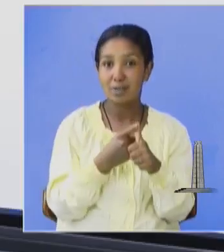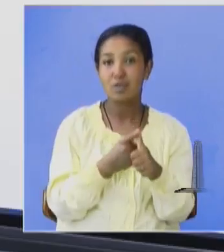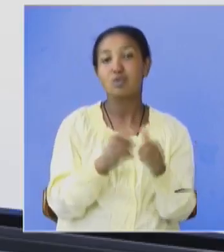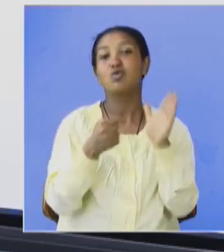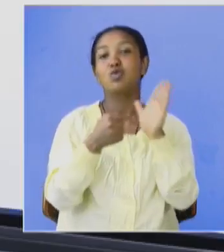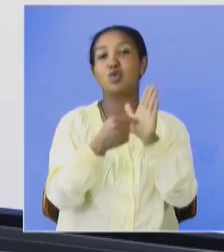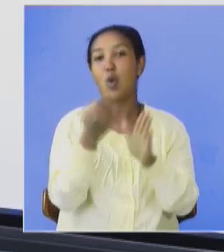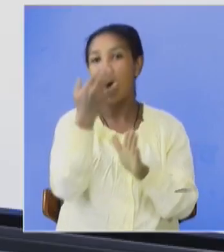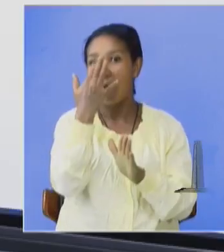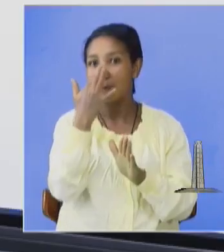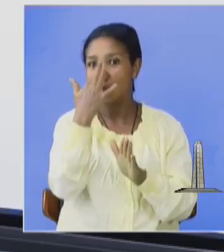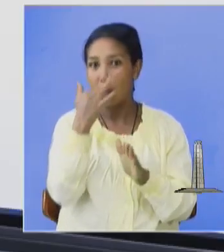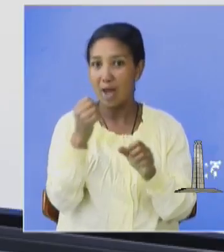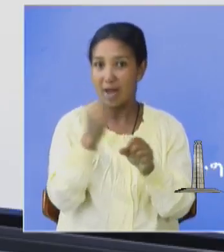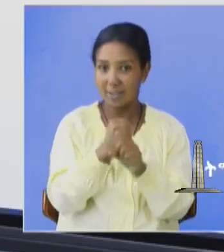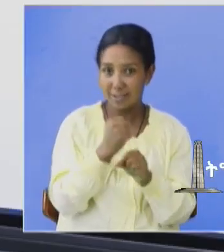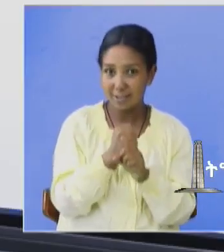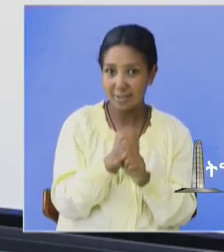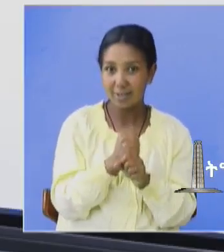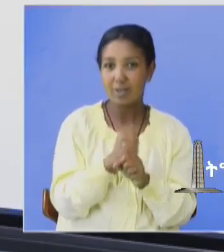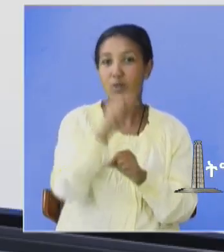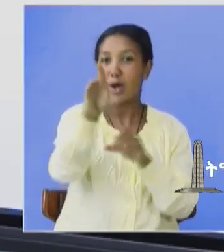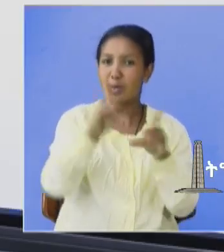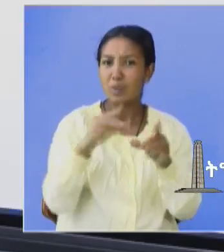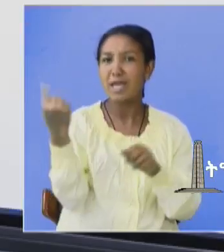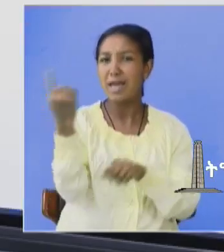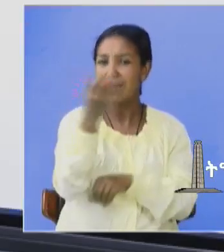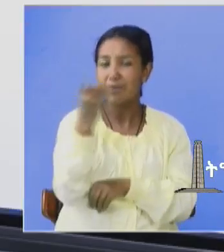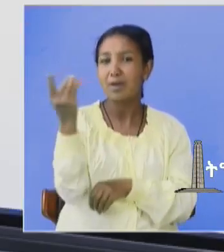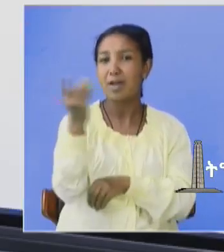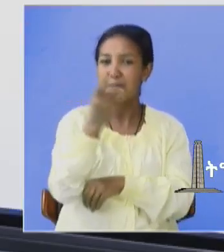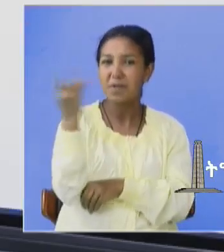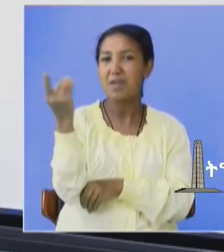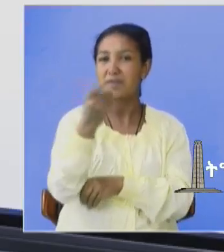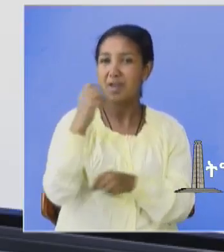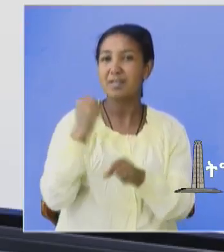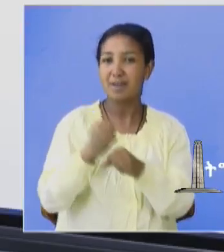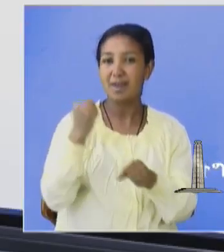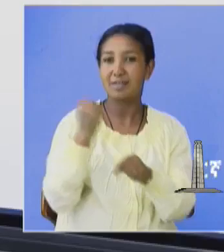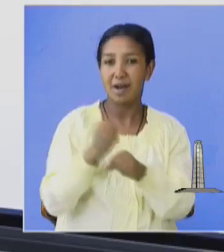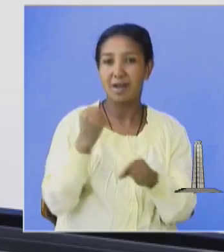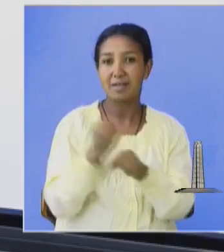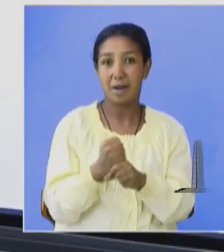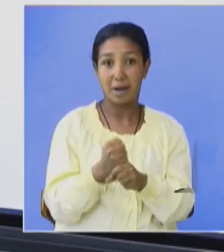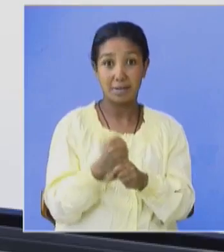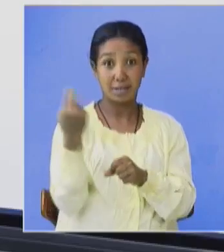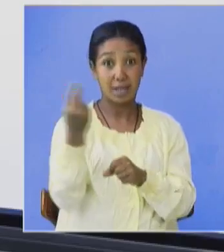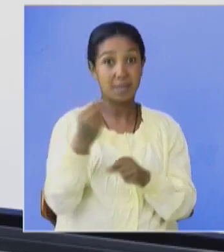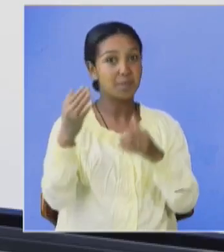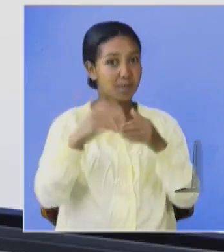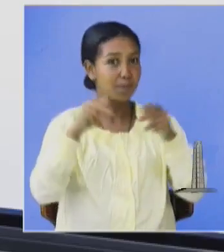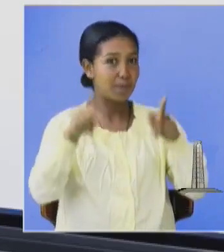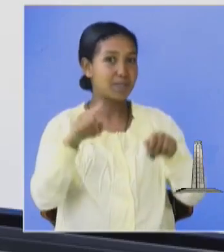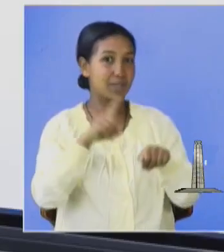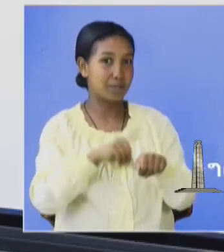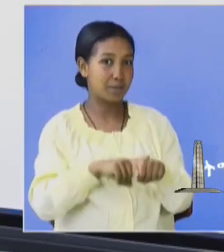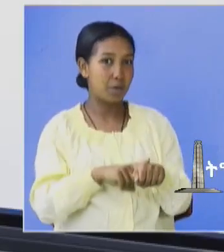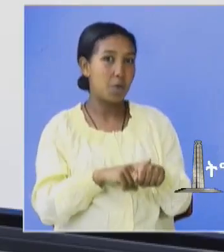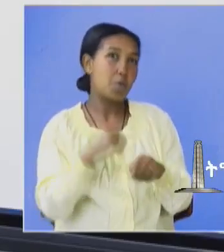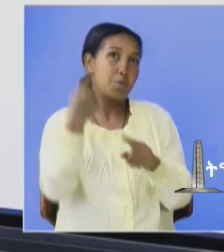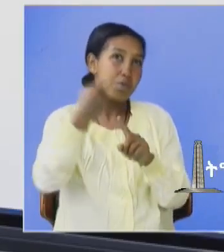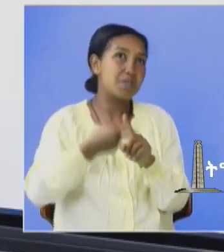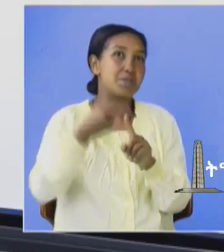show habitual action that you are doing it every day or every week. It might be every